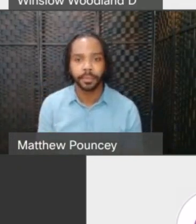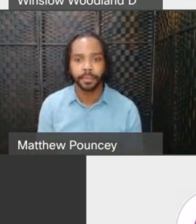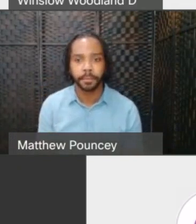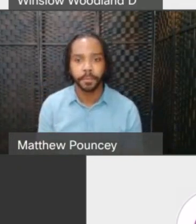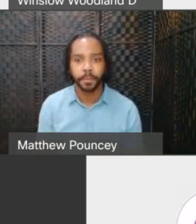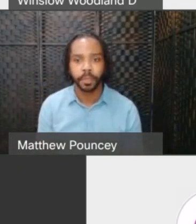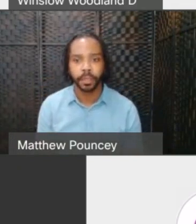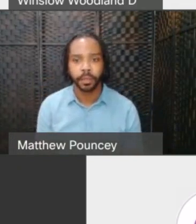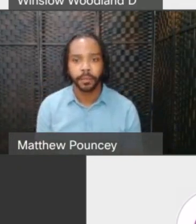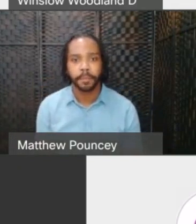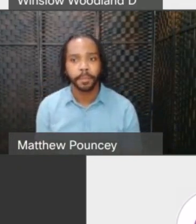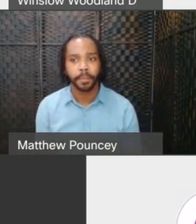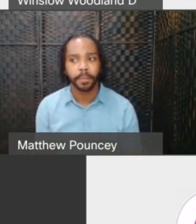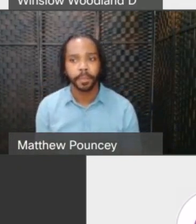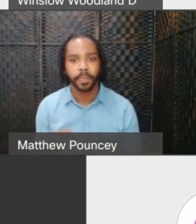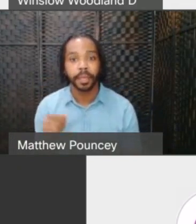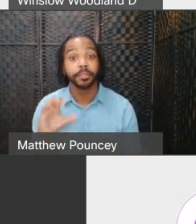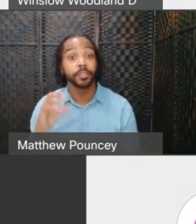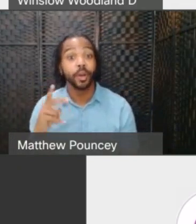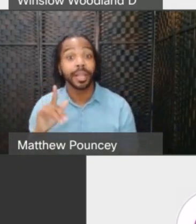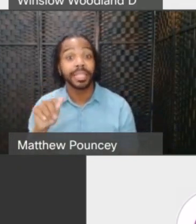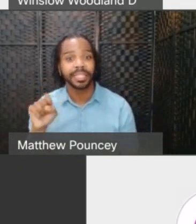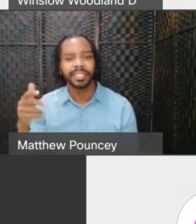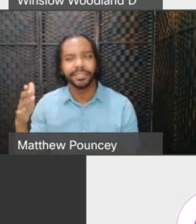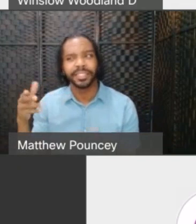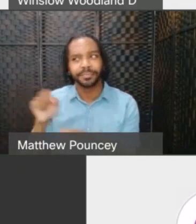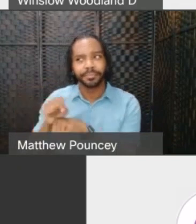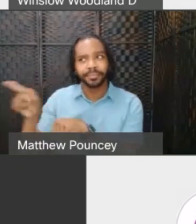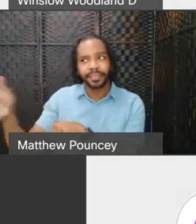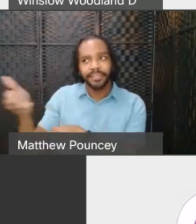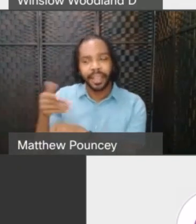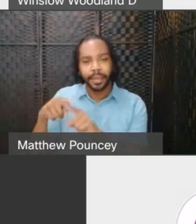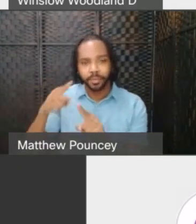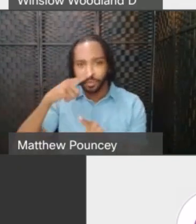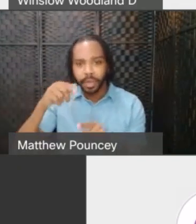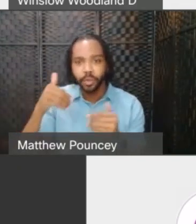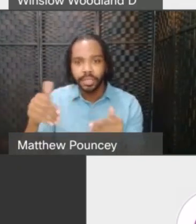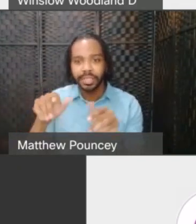Charlize, we invited her, so we have her email as well. If anyone can just type that into the chat.